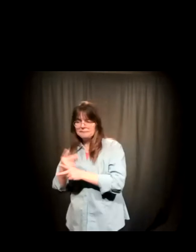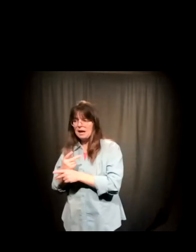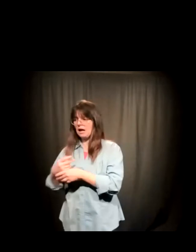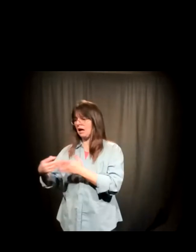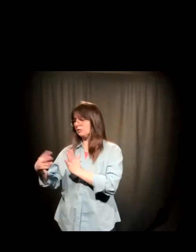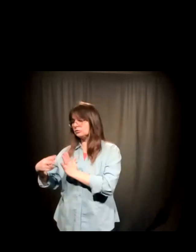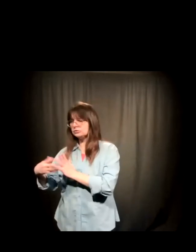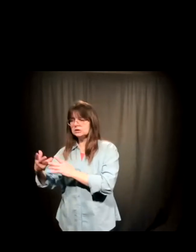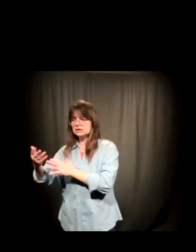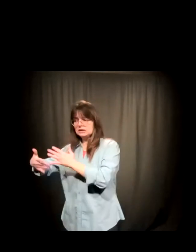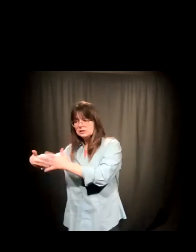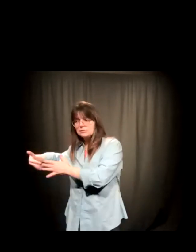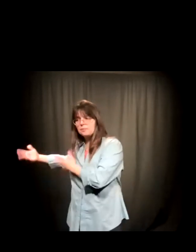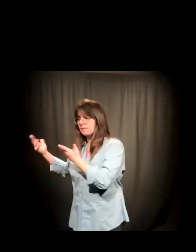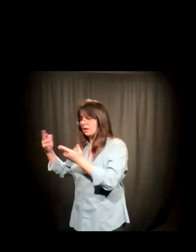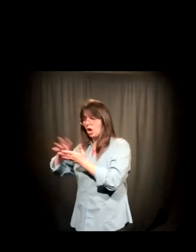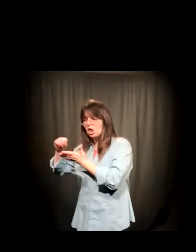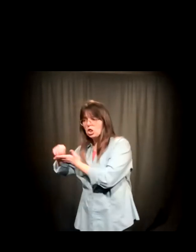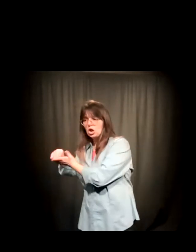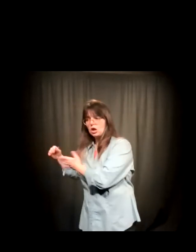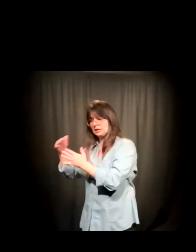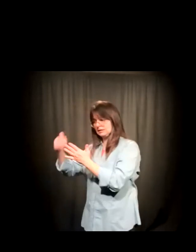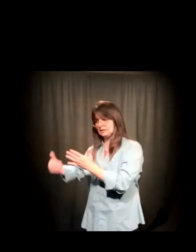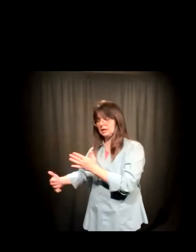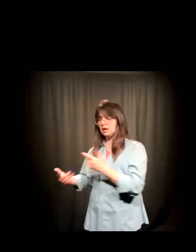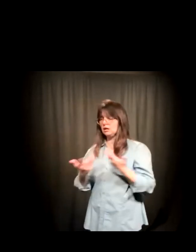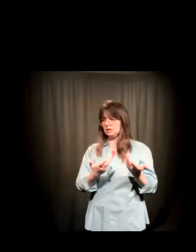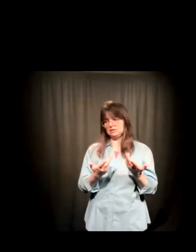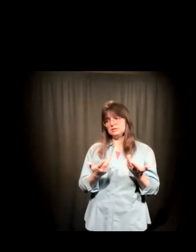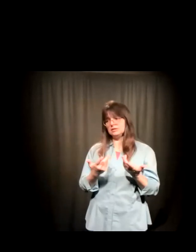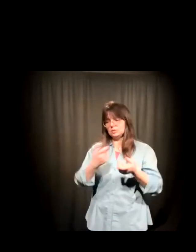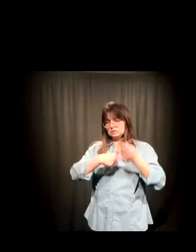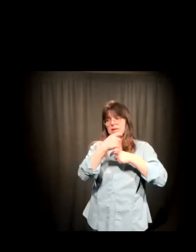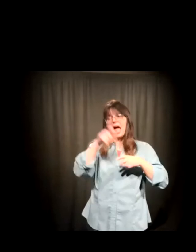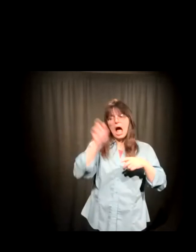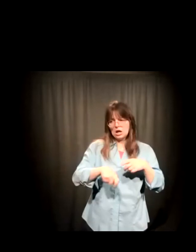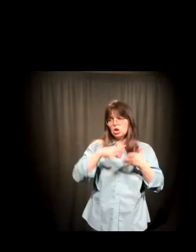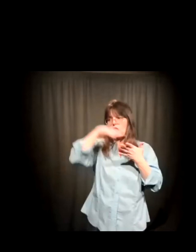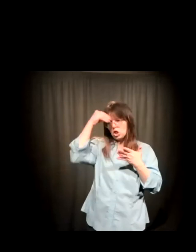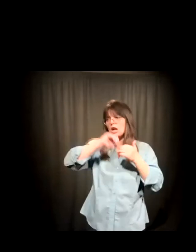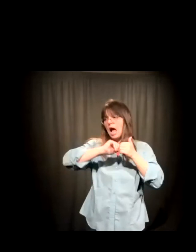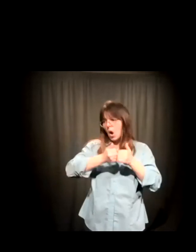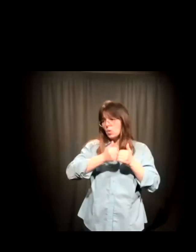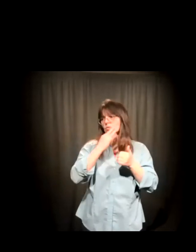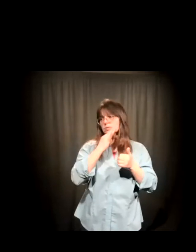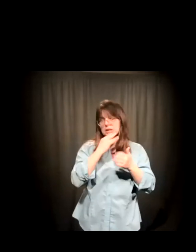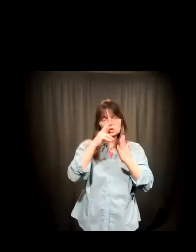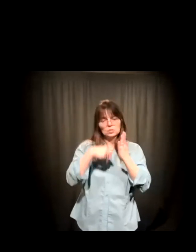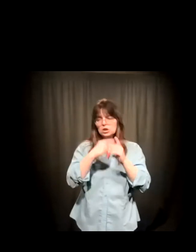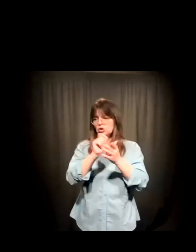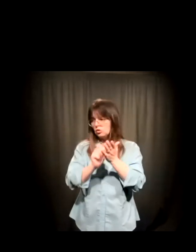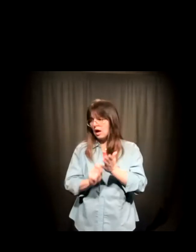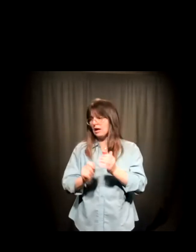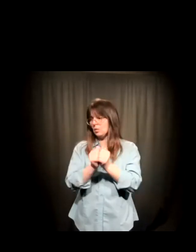learning. Deaf children who signed, even accidentally, were scolded, mocked, denied their